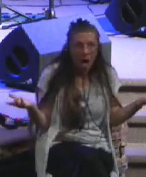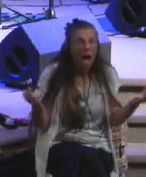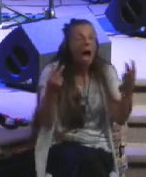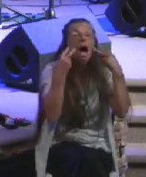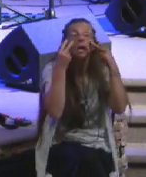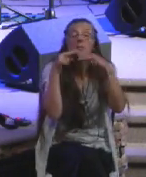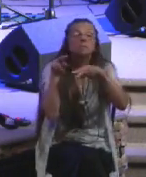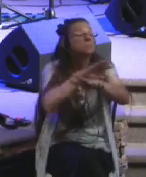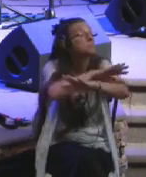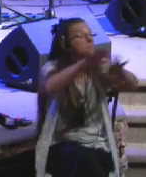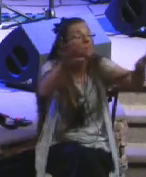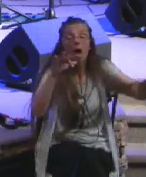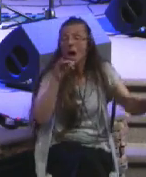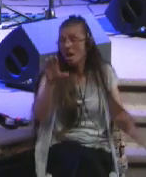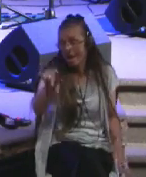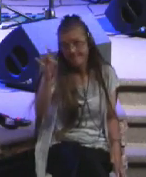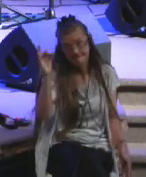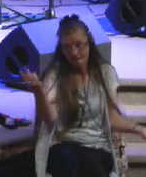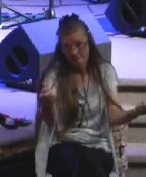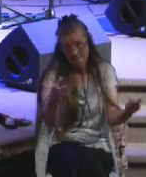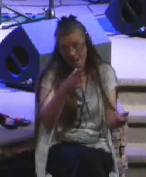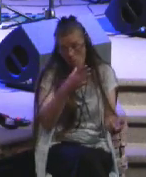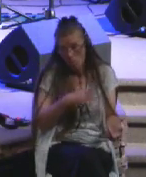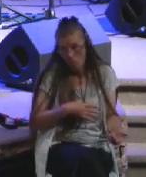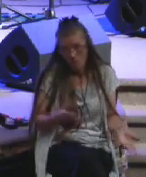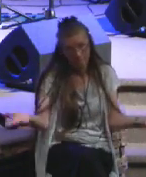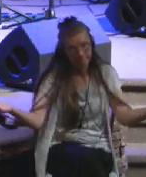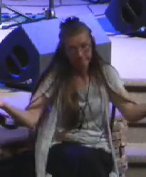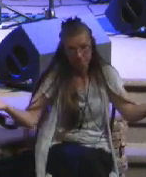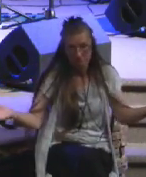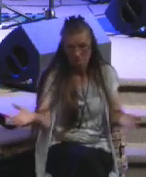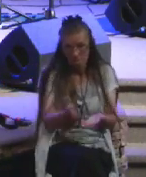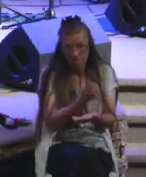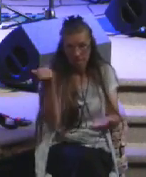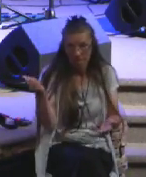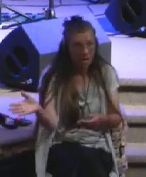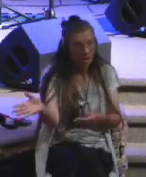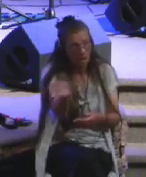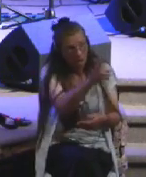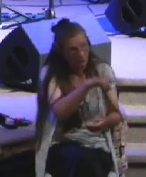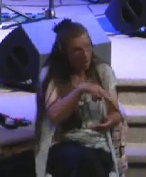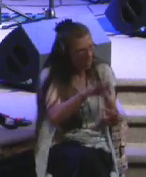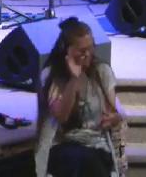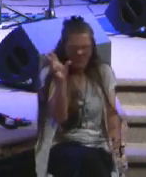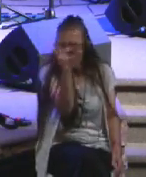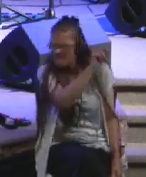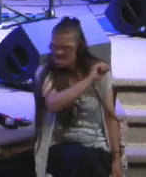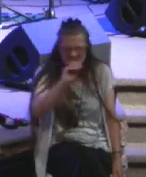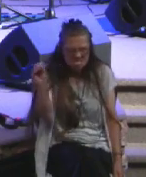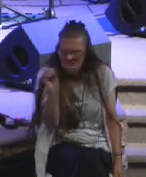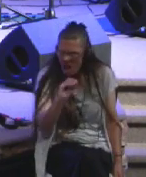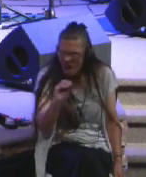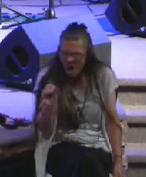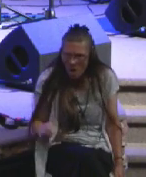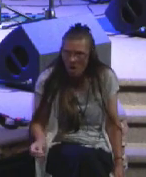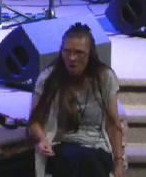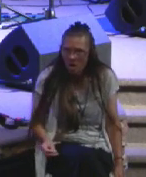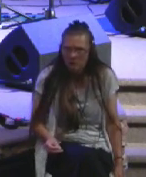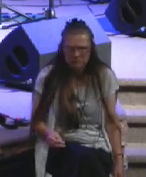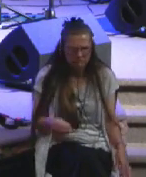looked everywhere. I could not find that prostitute. Do you want me to take a bunch of guys and do a manhunt? No, I don't want you to do that.